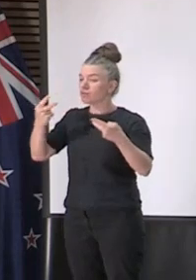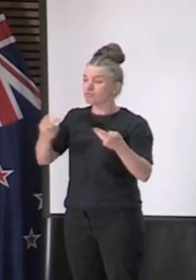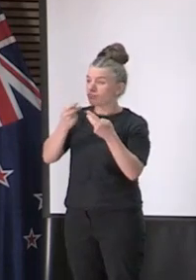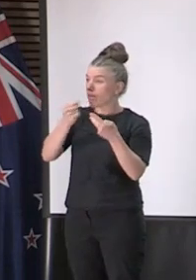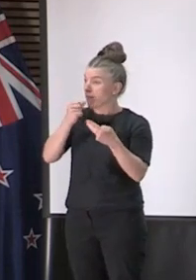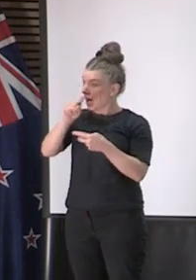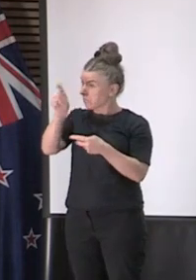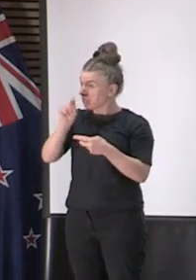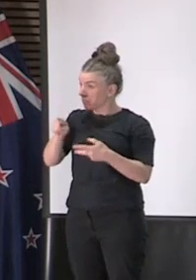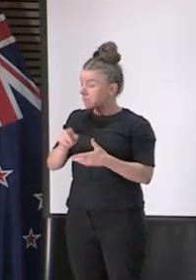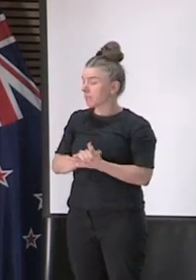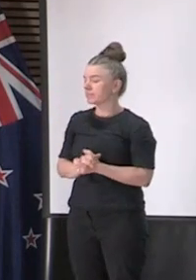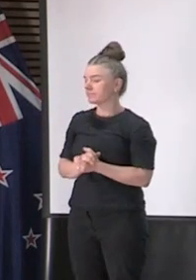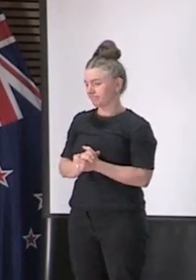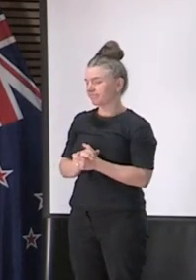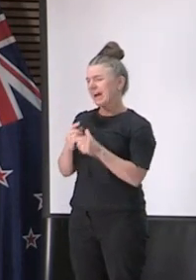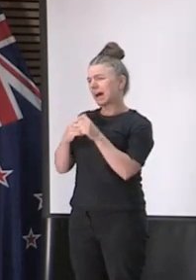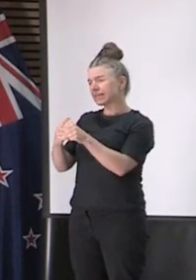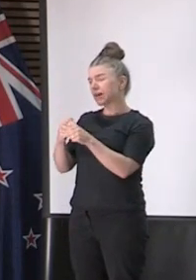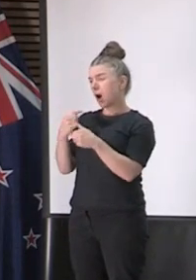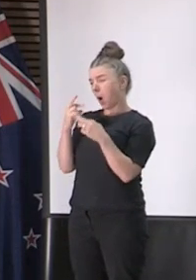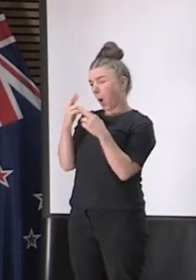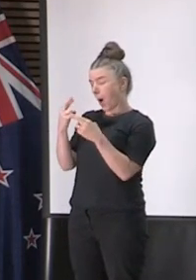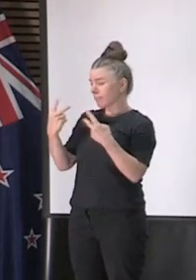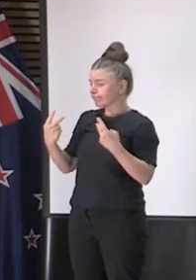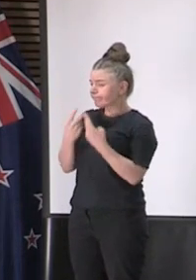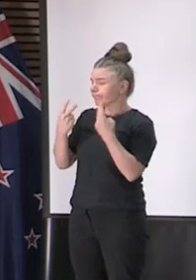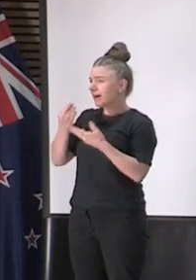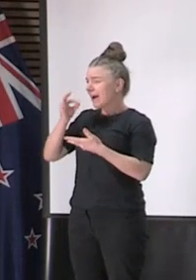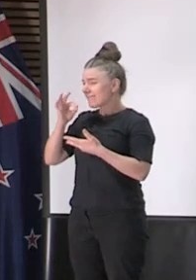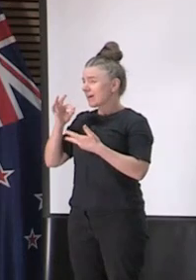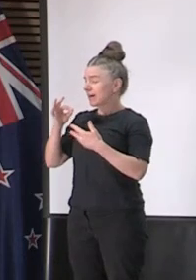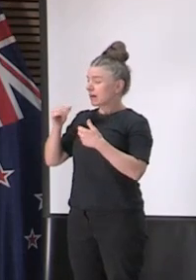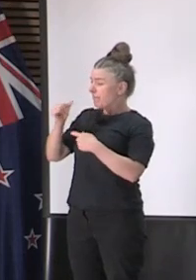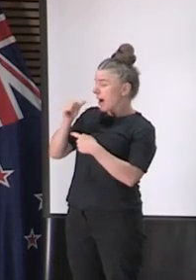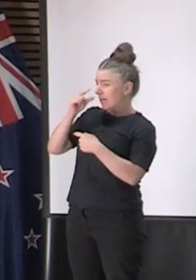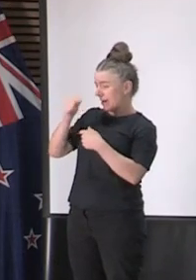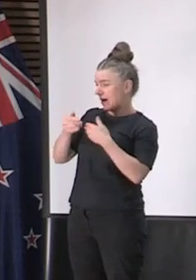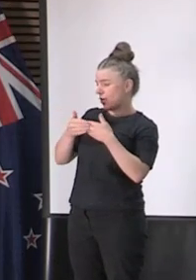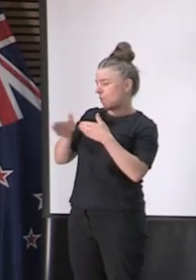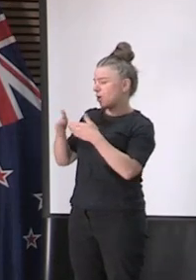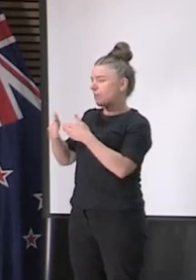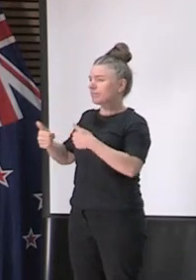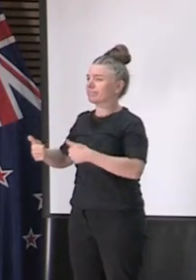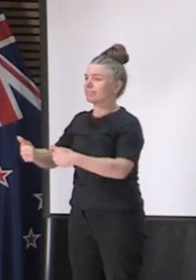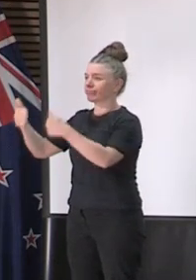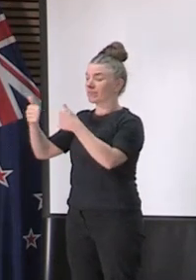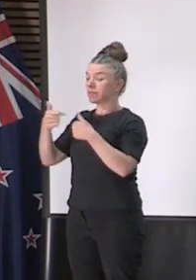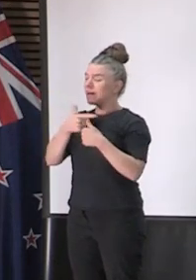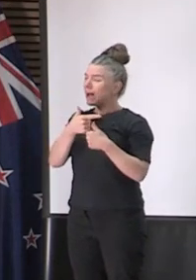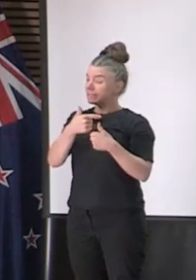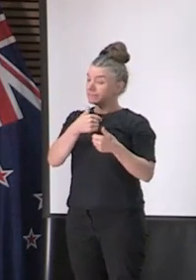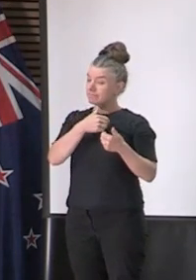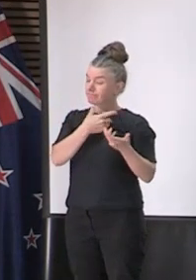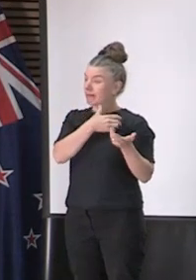Again, of course, we're setting out a path where hopefully hospitality can get back up and running. Some of those more generic frameworks for support, like the wage subsidy,